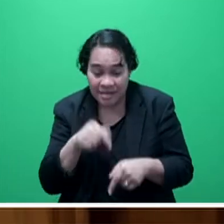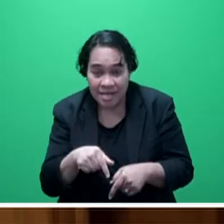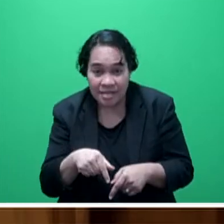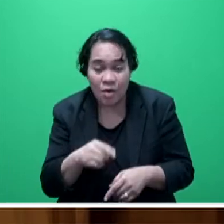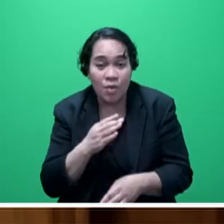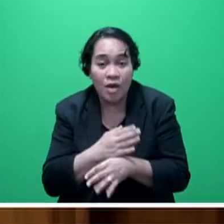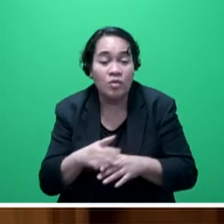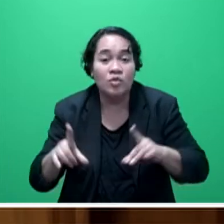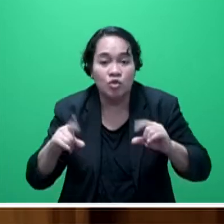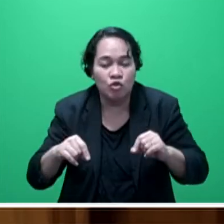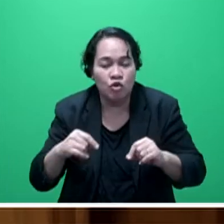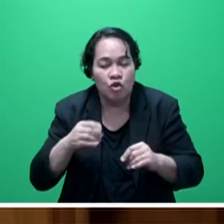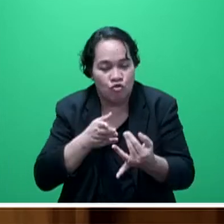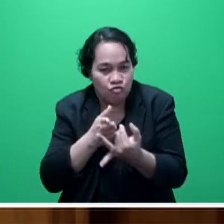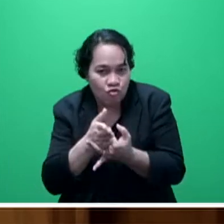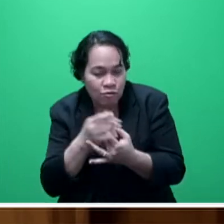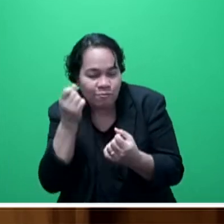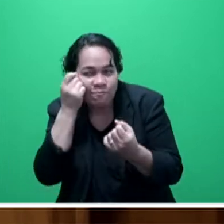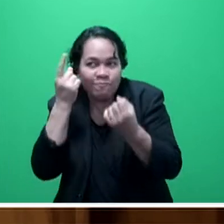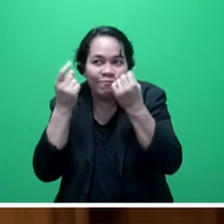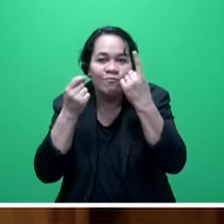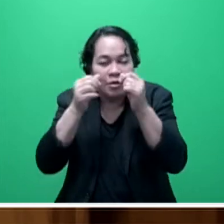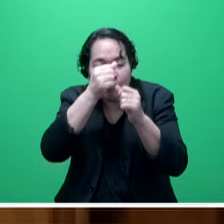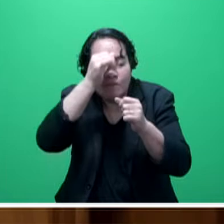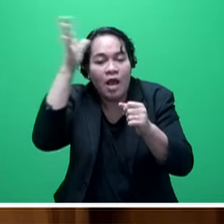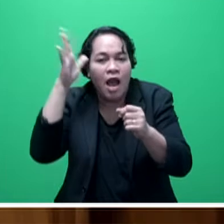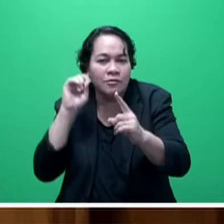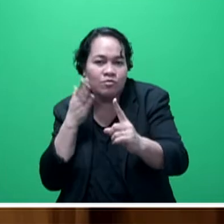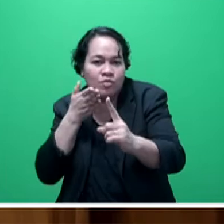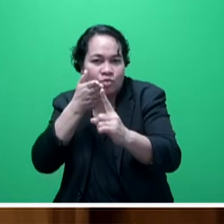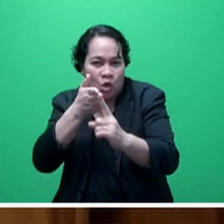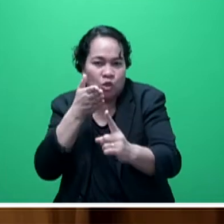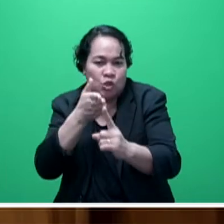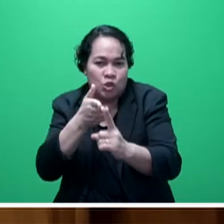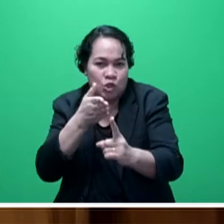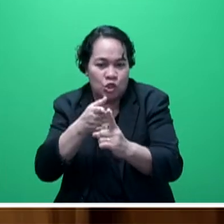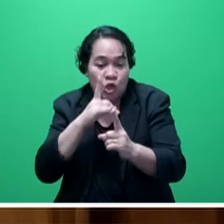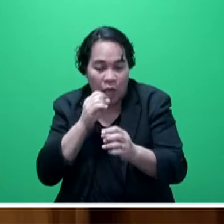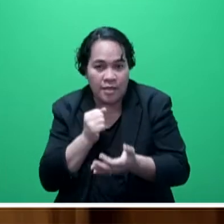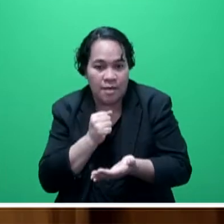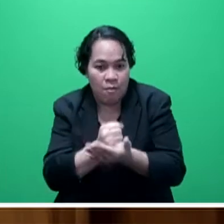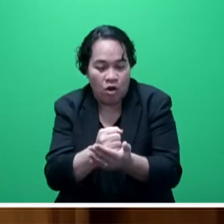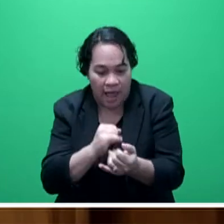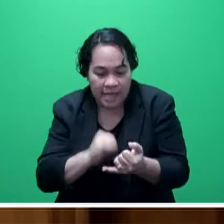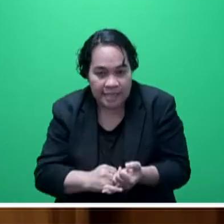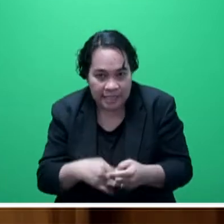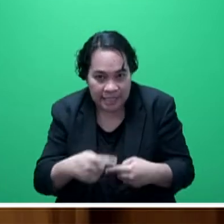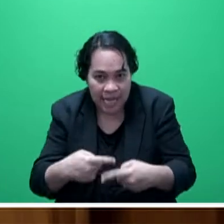through innovative, smart and holistic approaches which support sustainable development